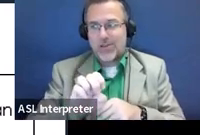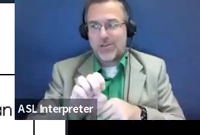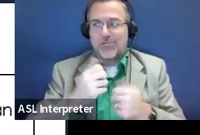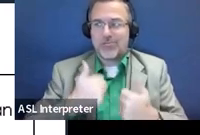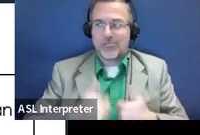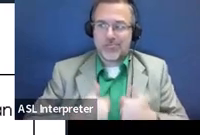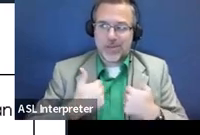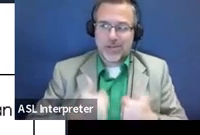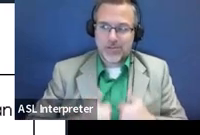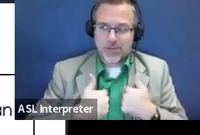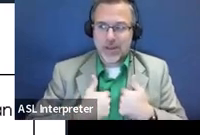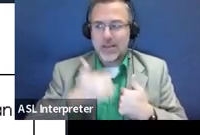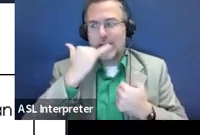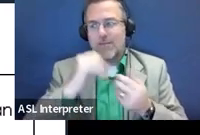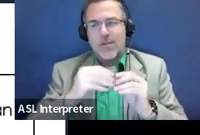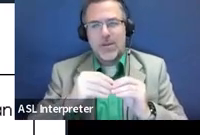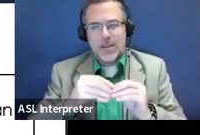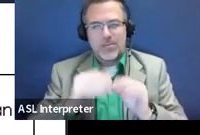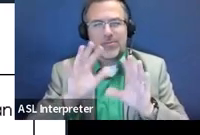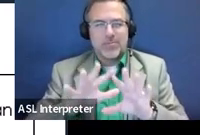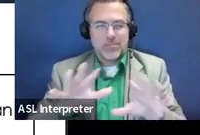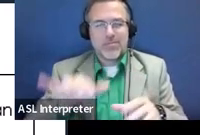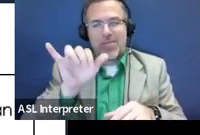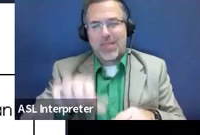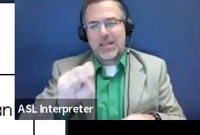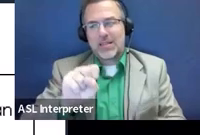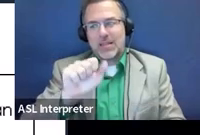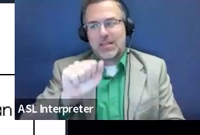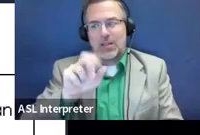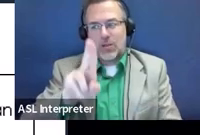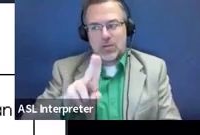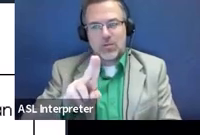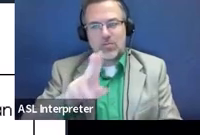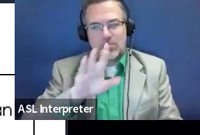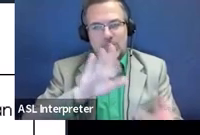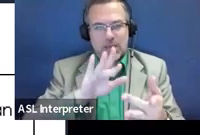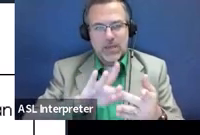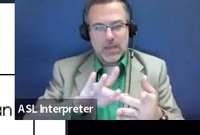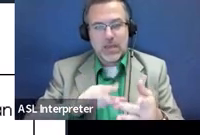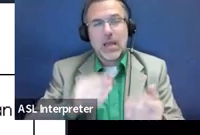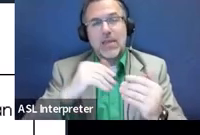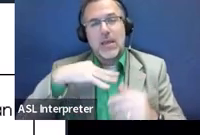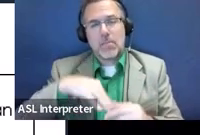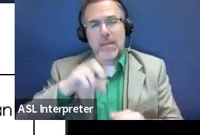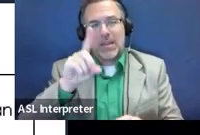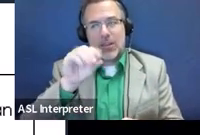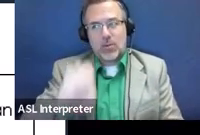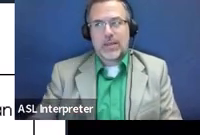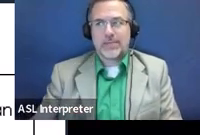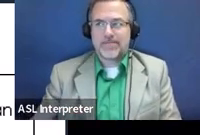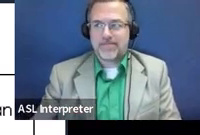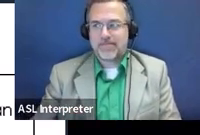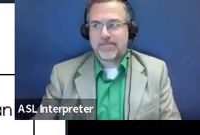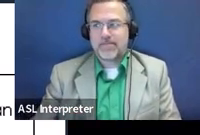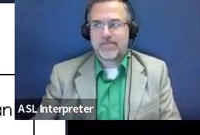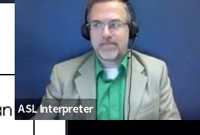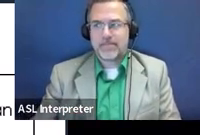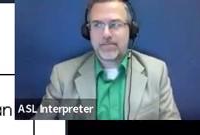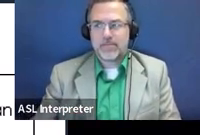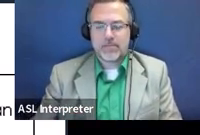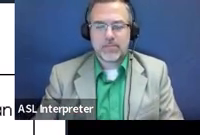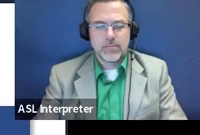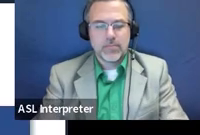number. So that is the SAU contact and then the Maine DOE contact to get